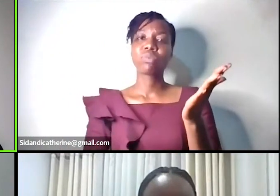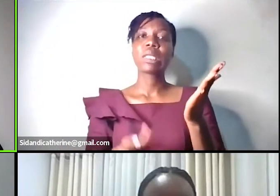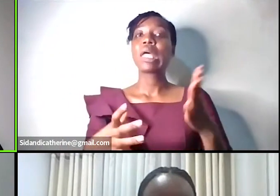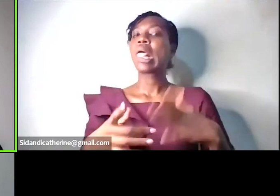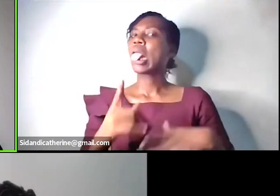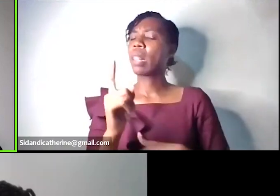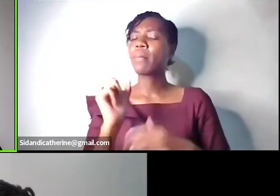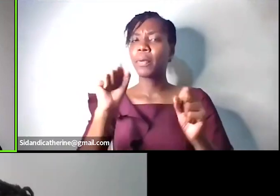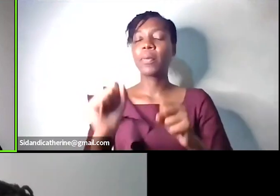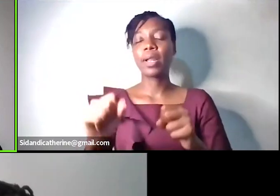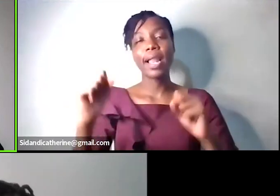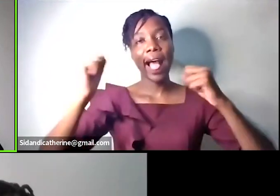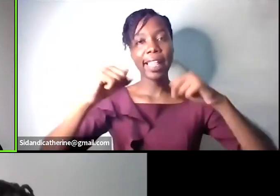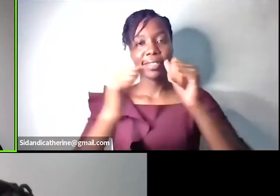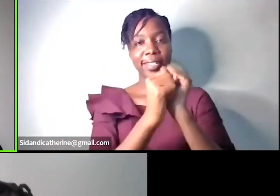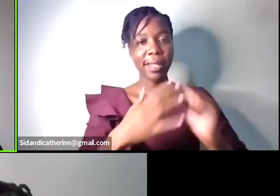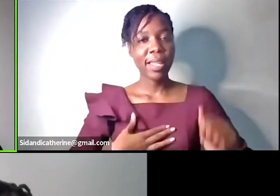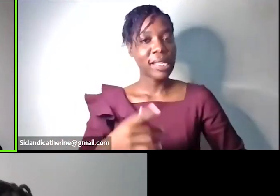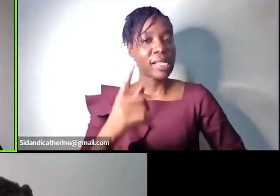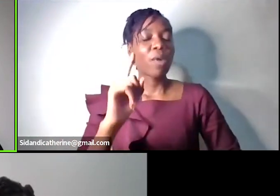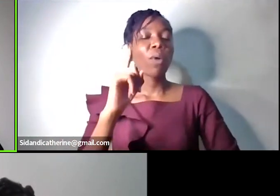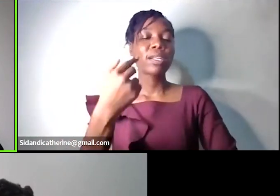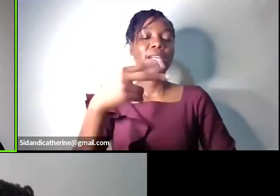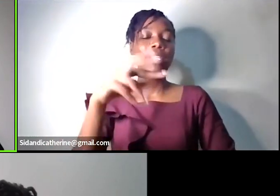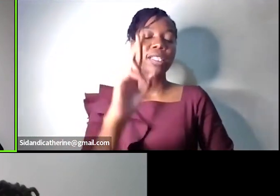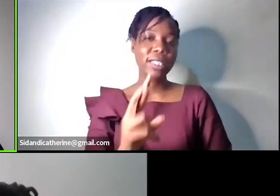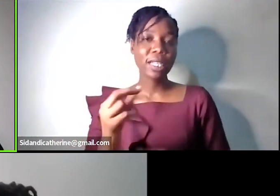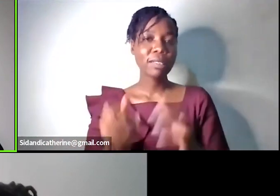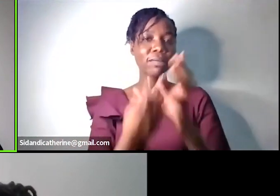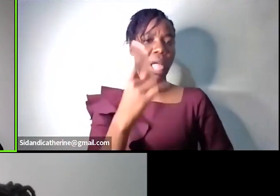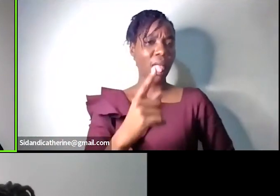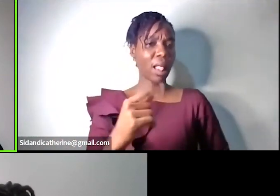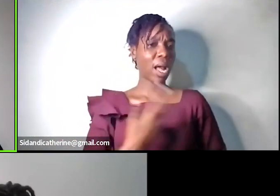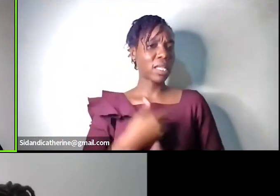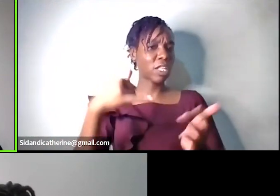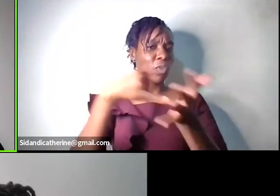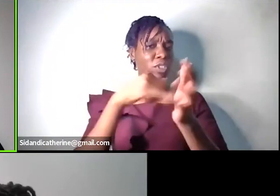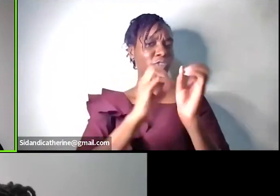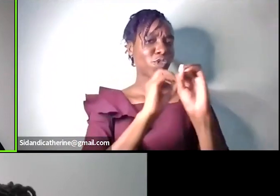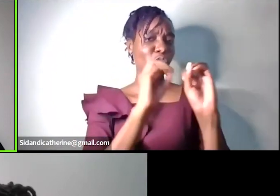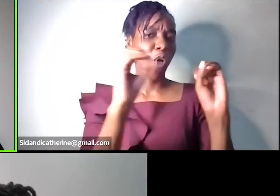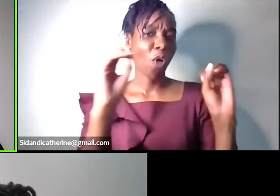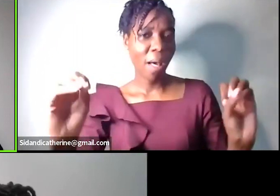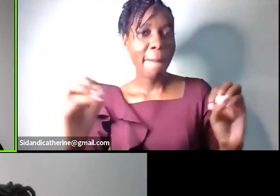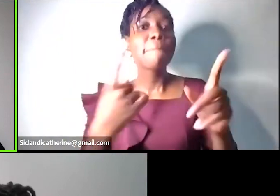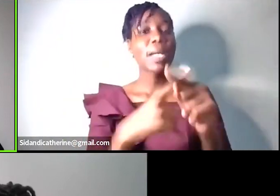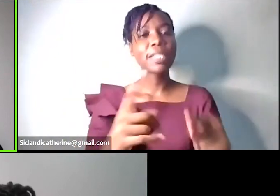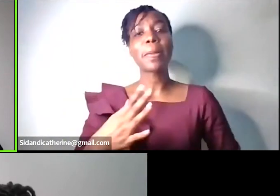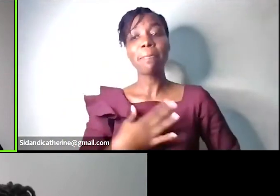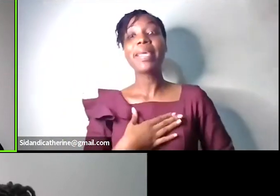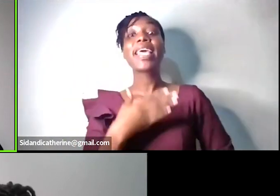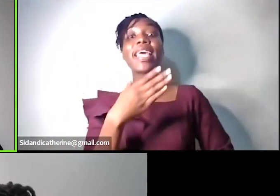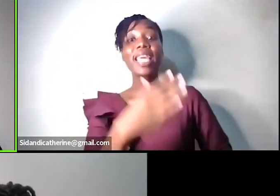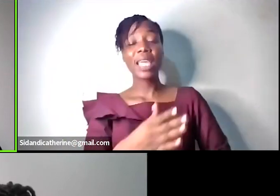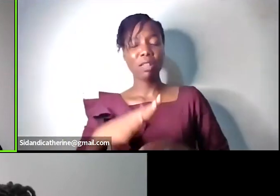of the HR forums that we are not being inclusive. But I hereby, with no apology, was excited to